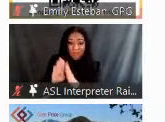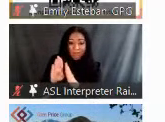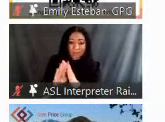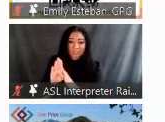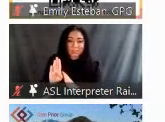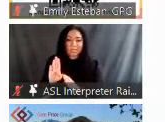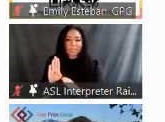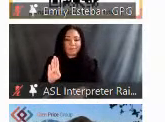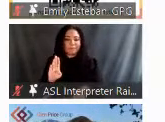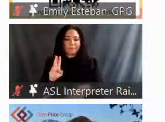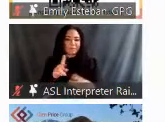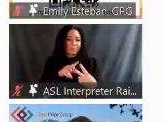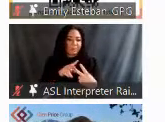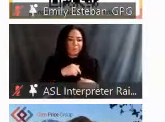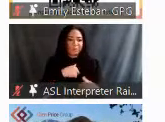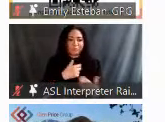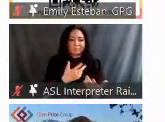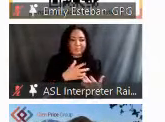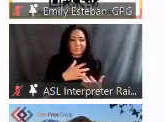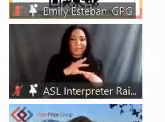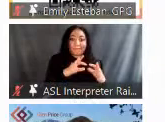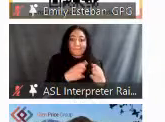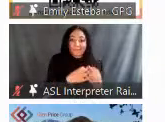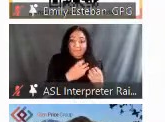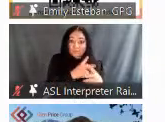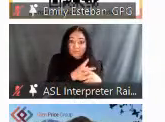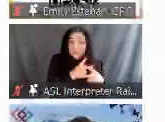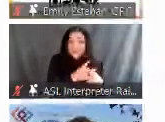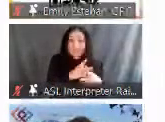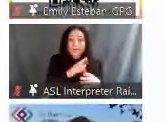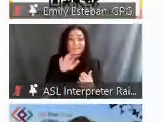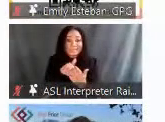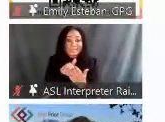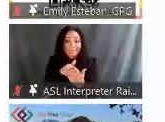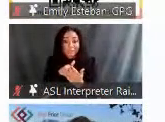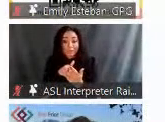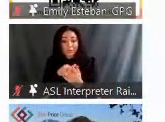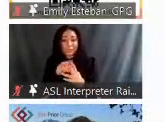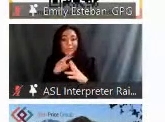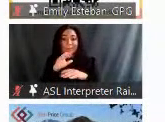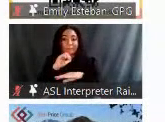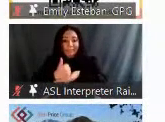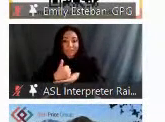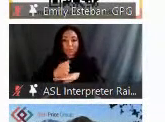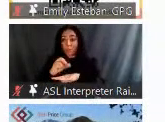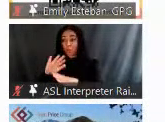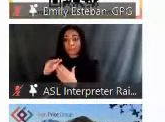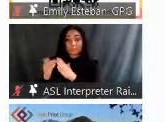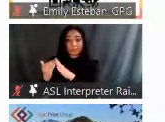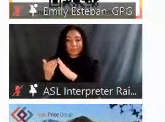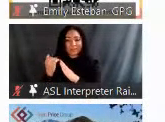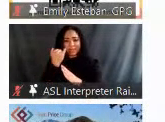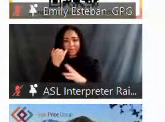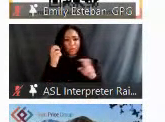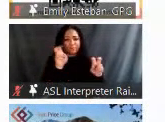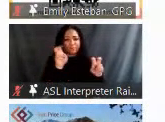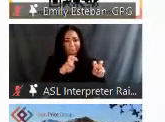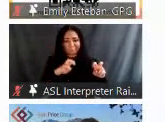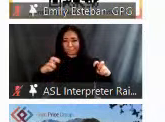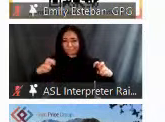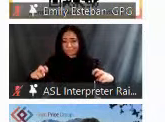whether you're a family childcare provider or a center-based provider or private or community, if we were sitting side by side